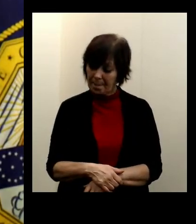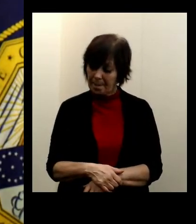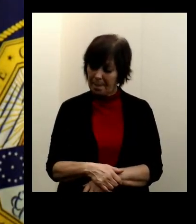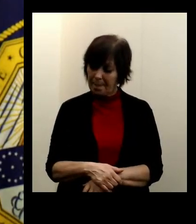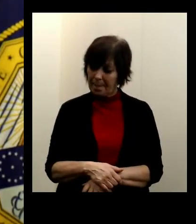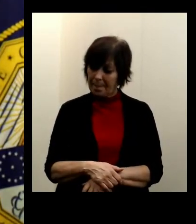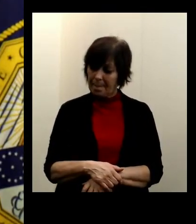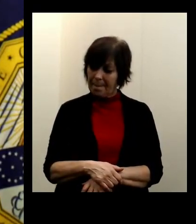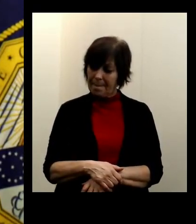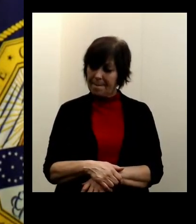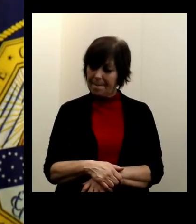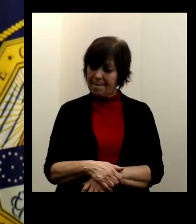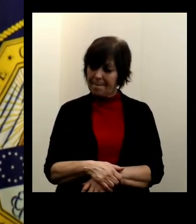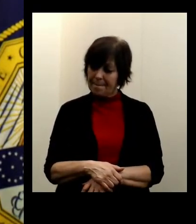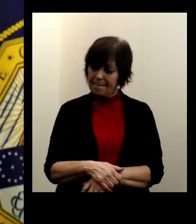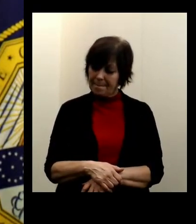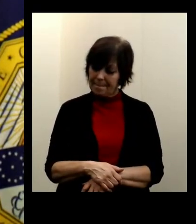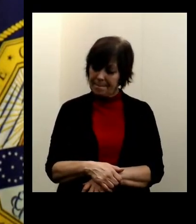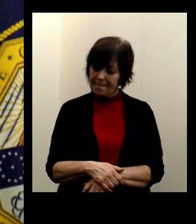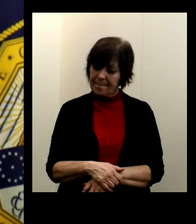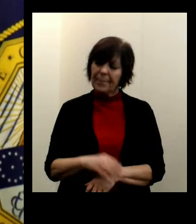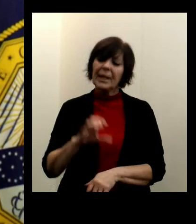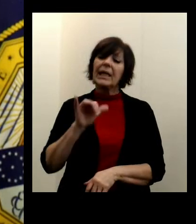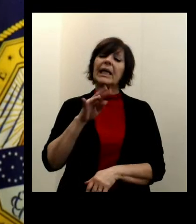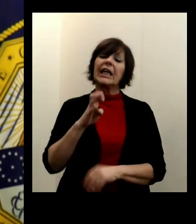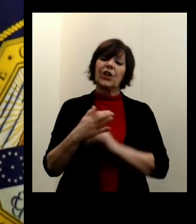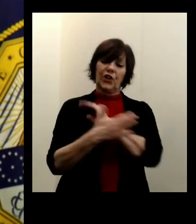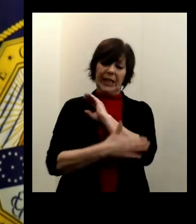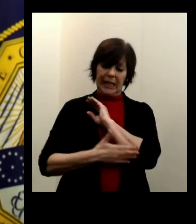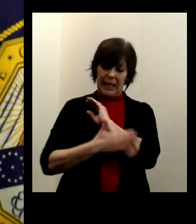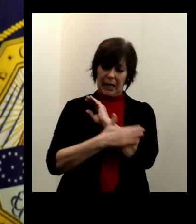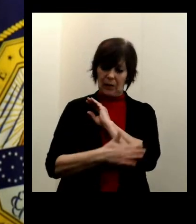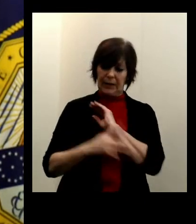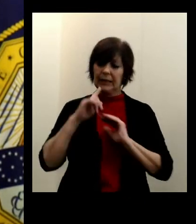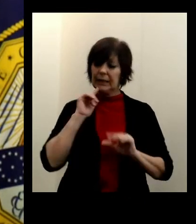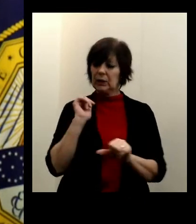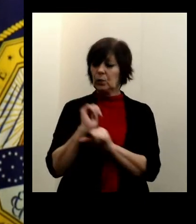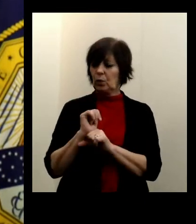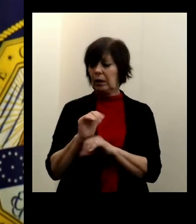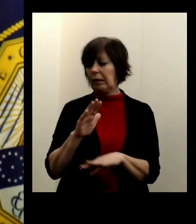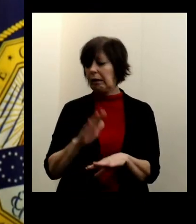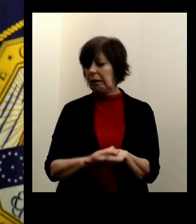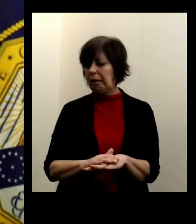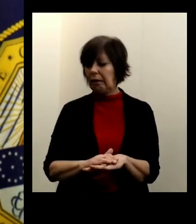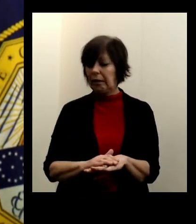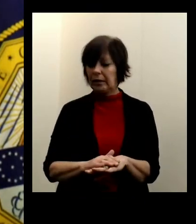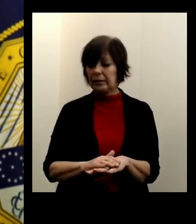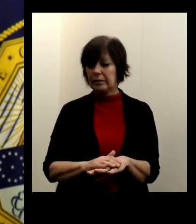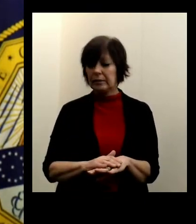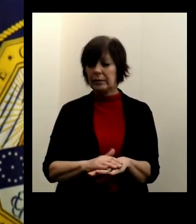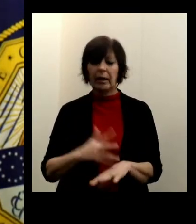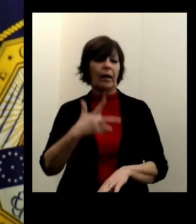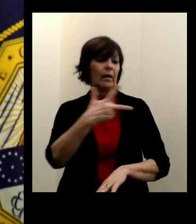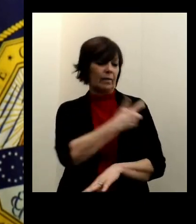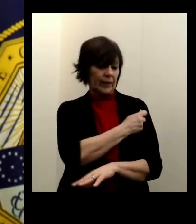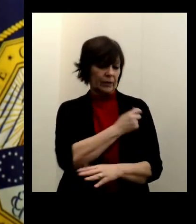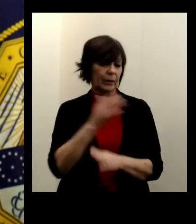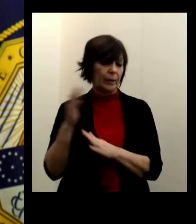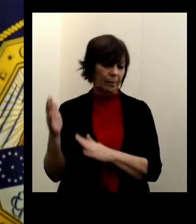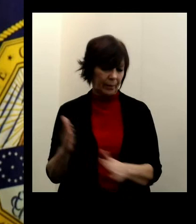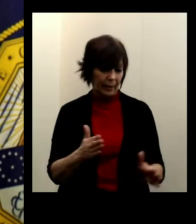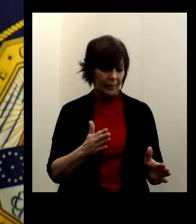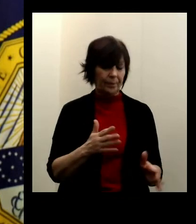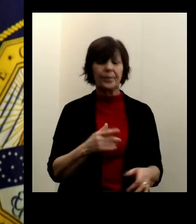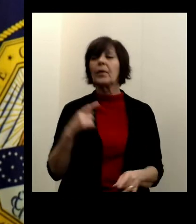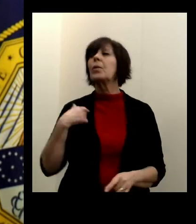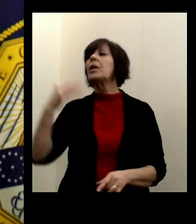Hey, Mark. So Erie County is working on a vaccination plan, and we now know Catholic Health